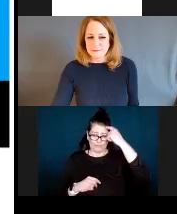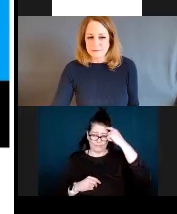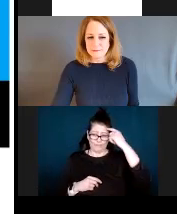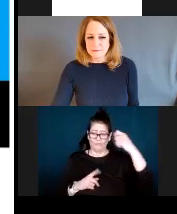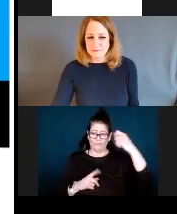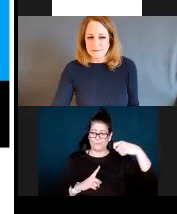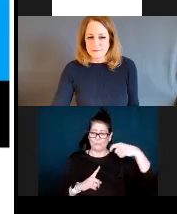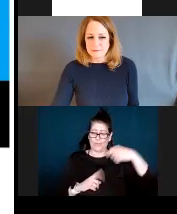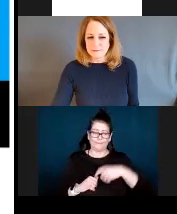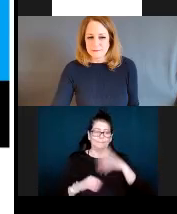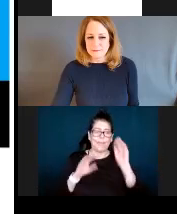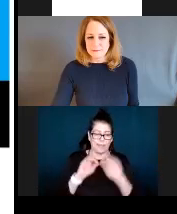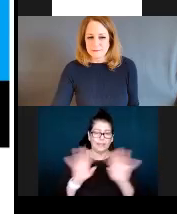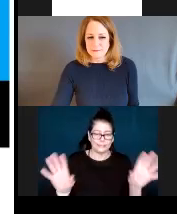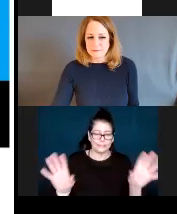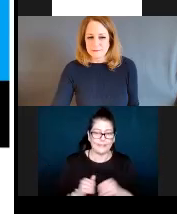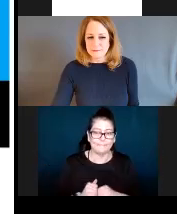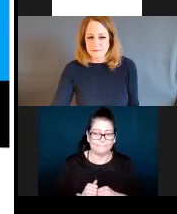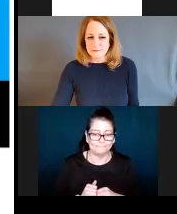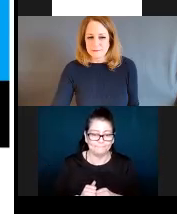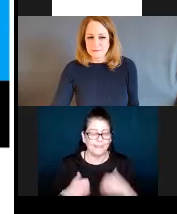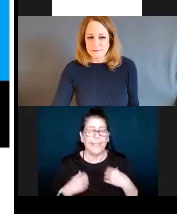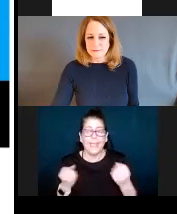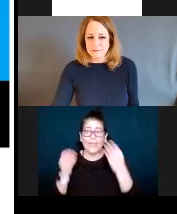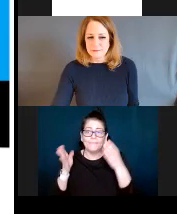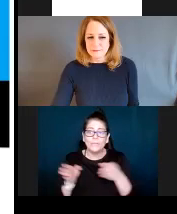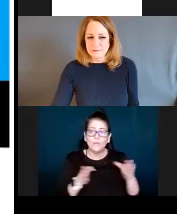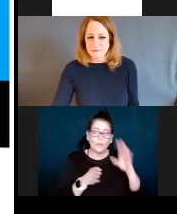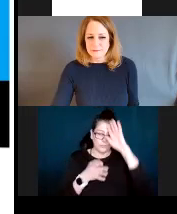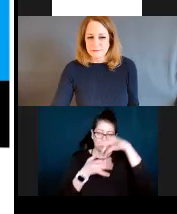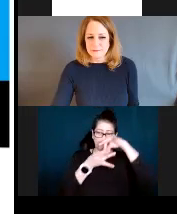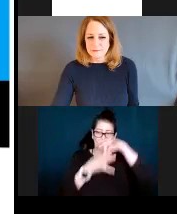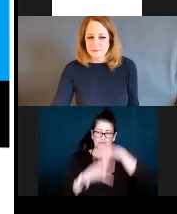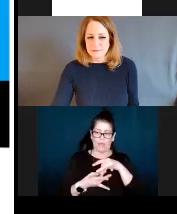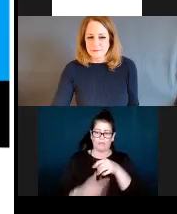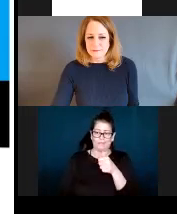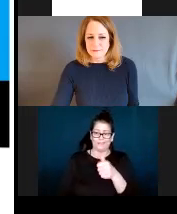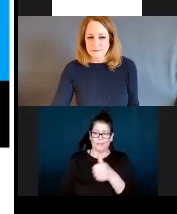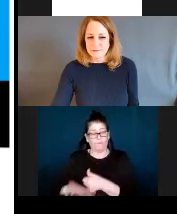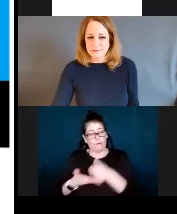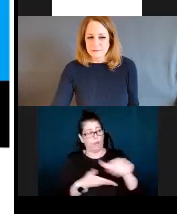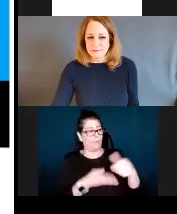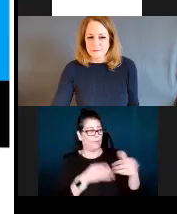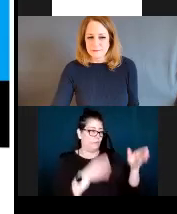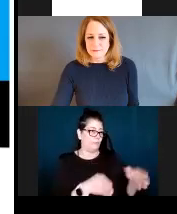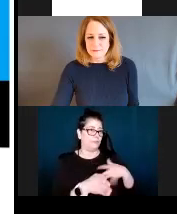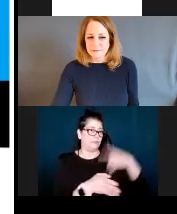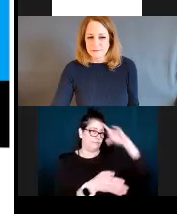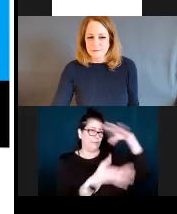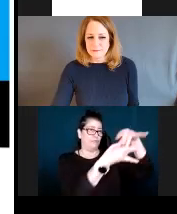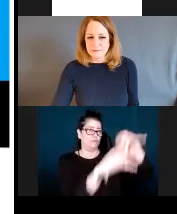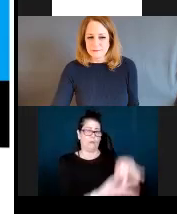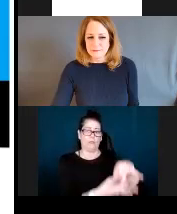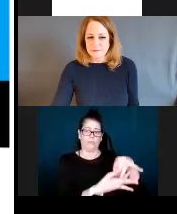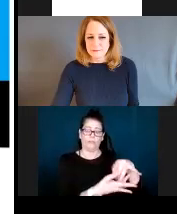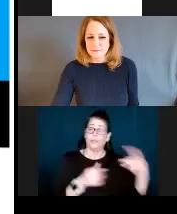down. There are many, many ways to ground yourself or to help someone else to be grounded. But I want to start